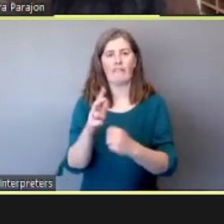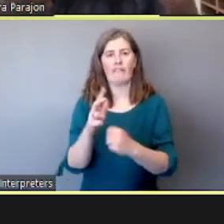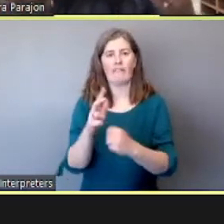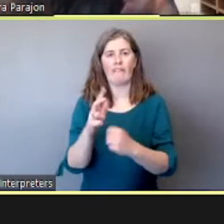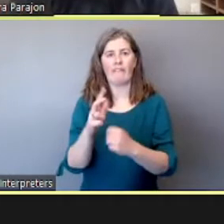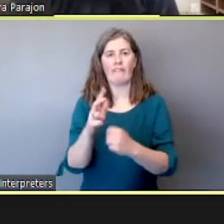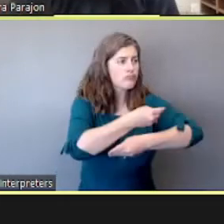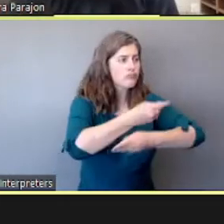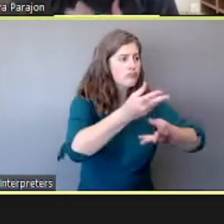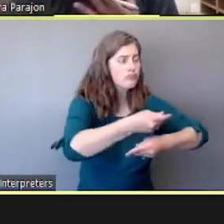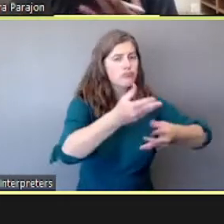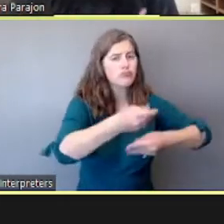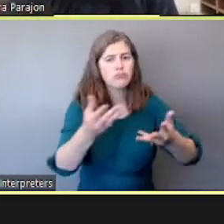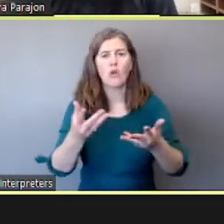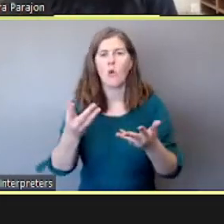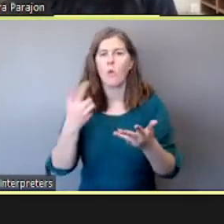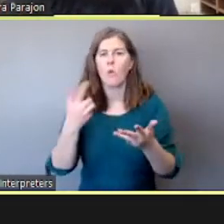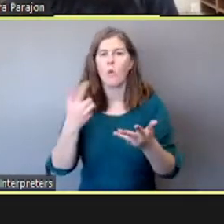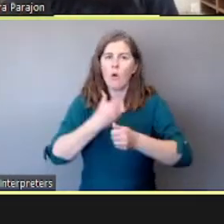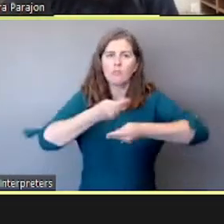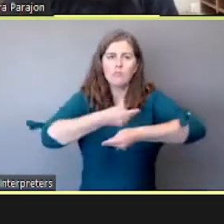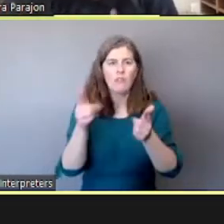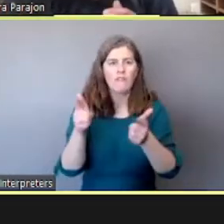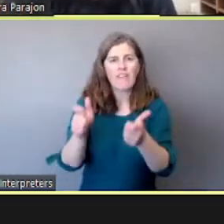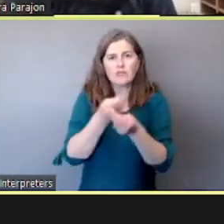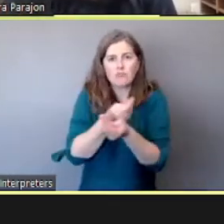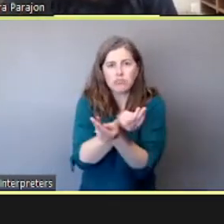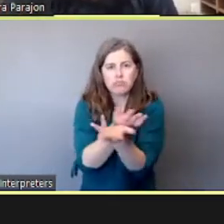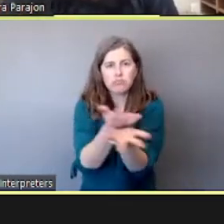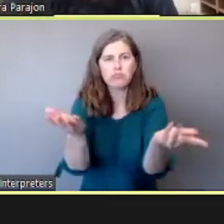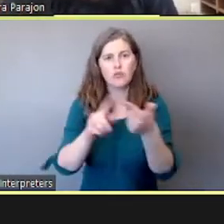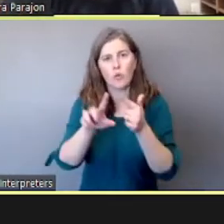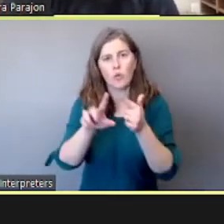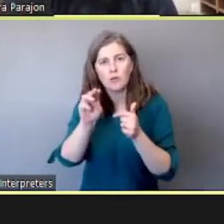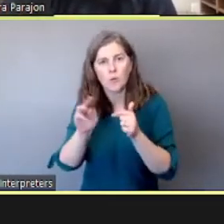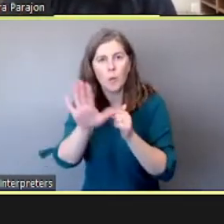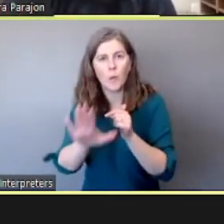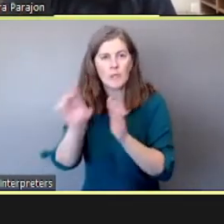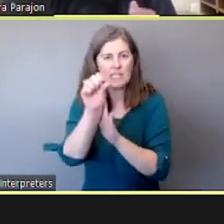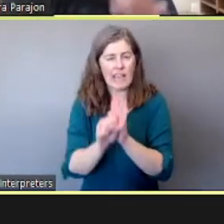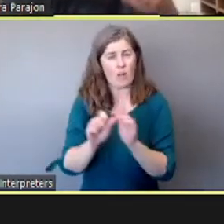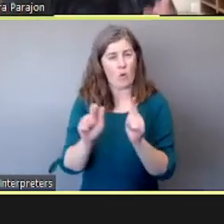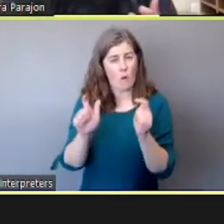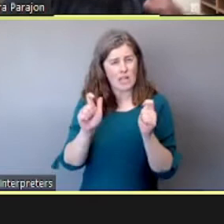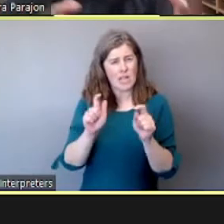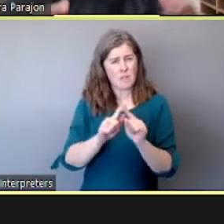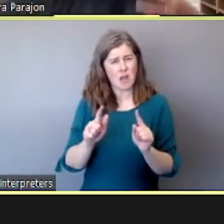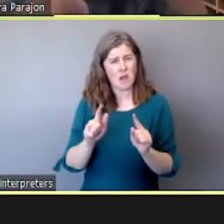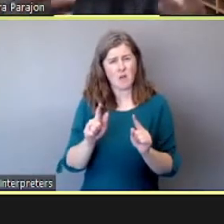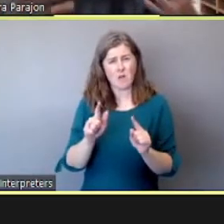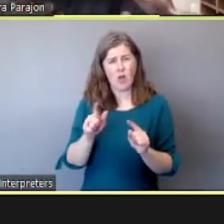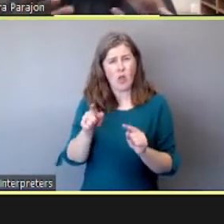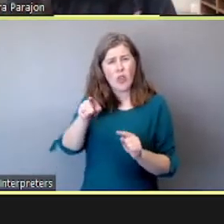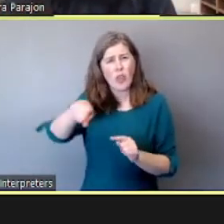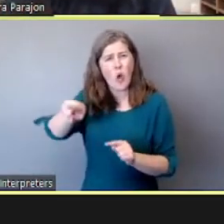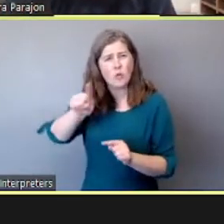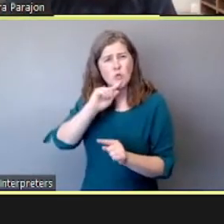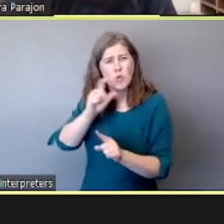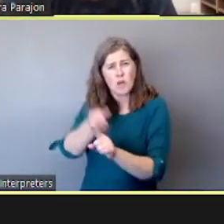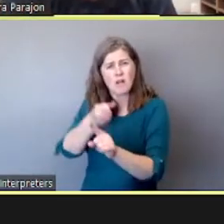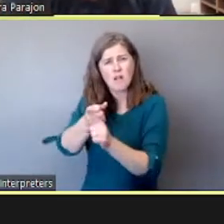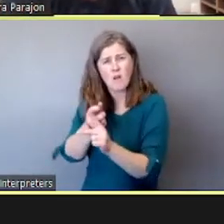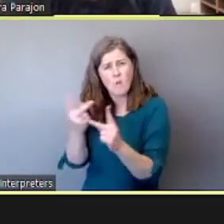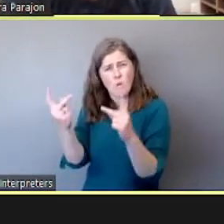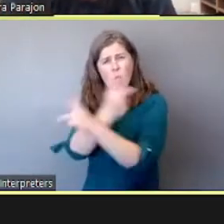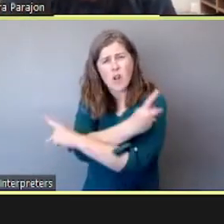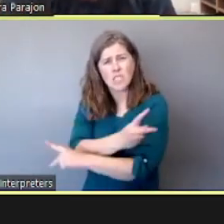out. We were amongst the fastest in terms of getting the vaccine out quickly. But are we reaching those who have been most affected by